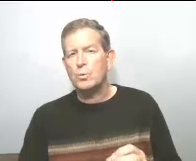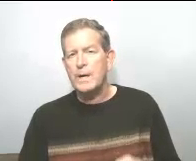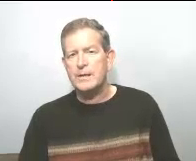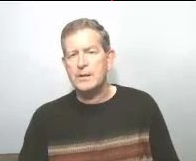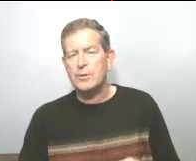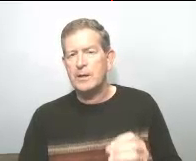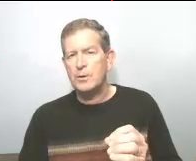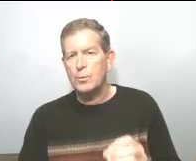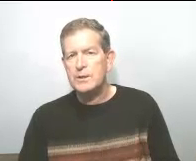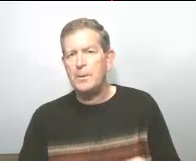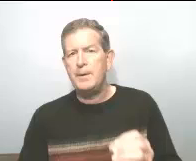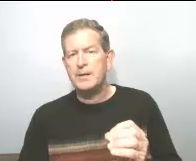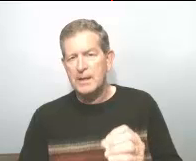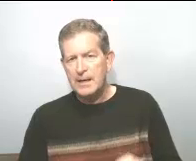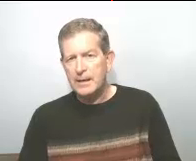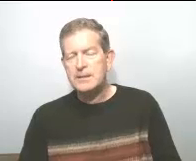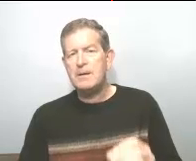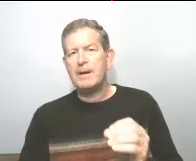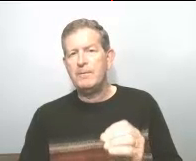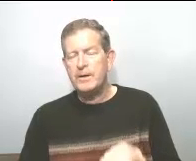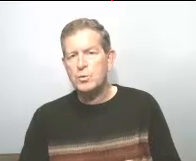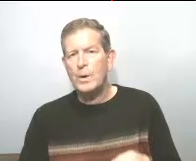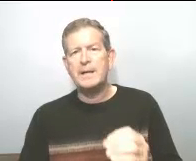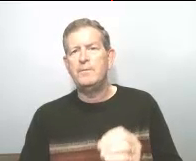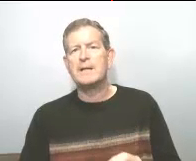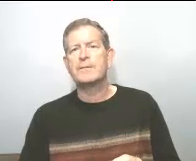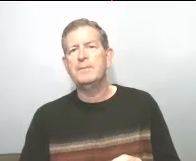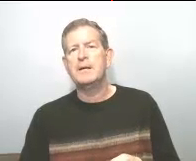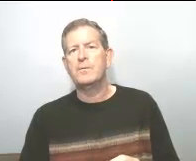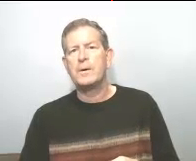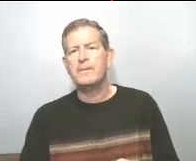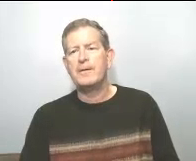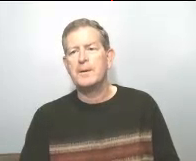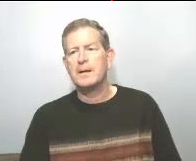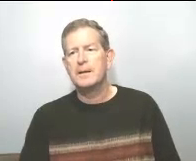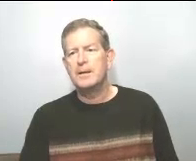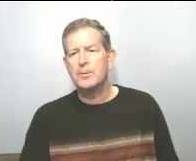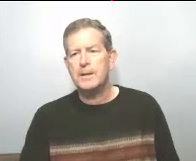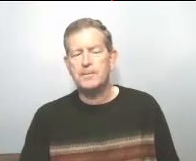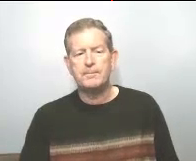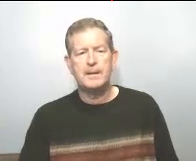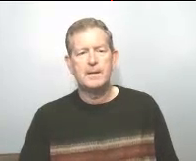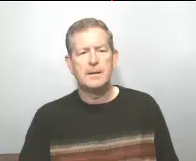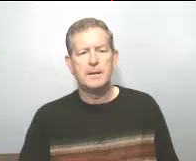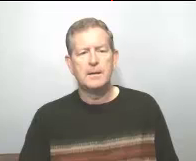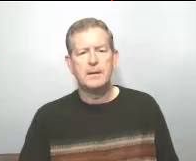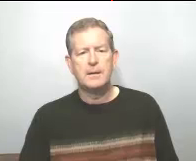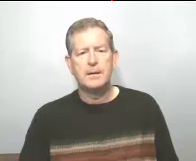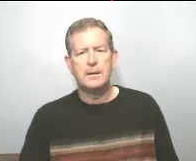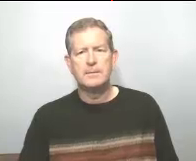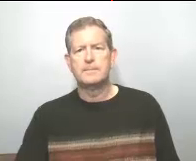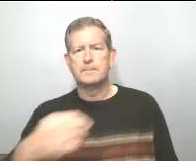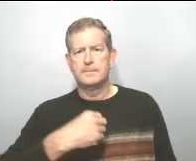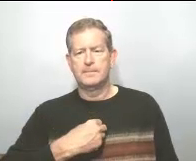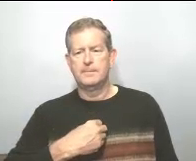not to race. I'll try to go at a reasonable pace. And let's see if I can finish well in advance of the 1 minute and 45 mark. Here we go.